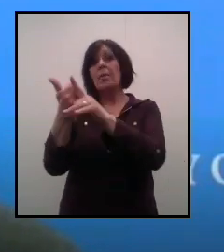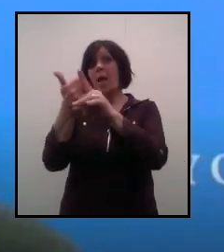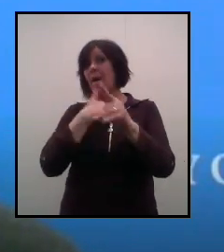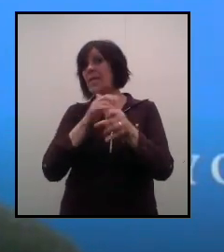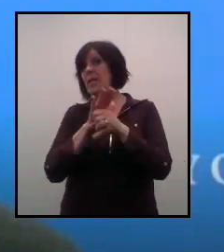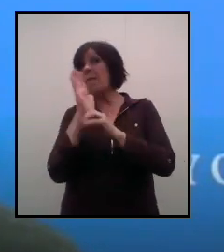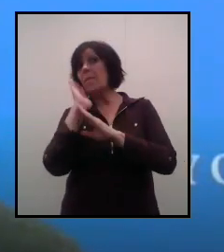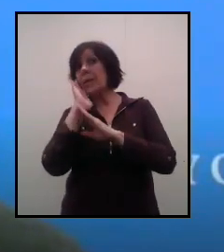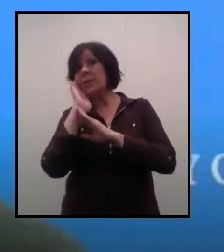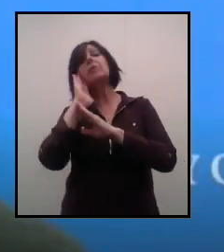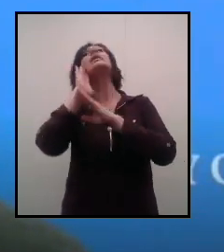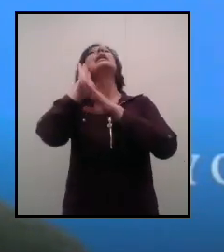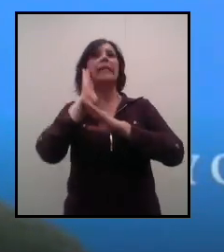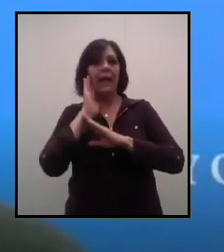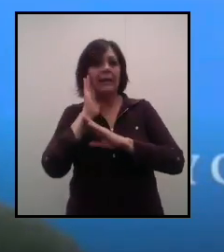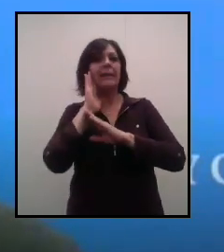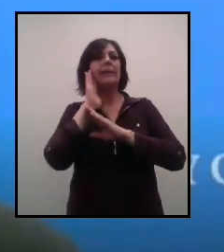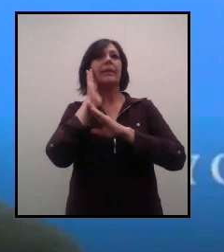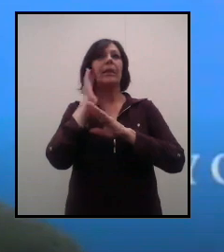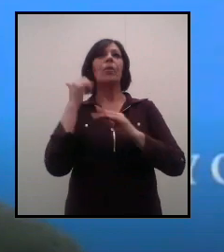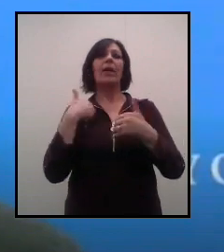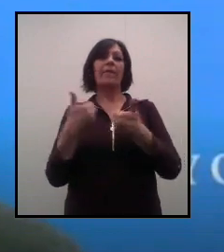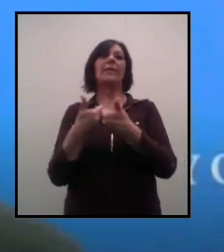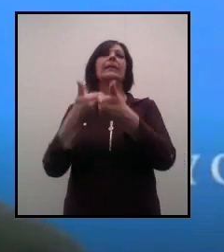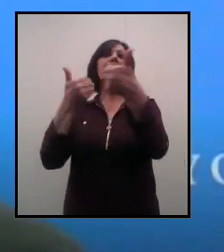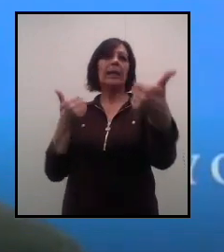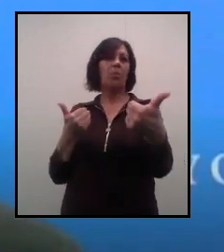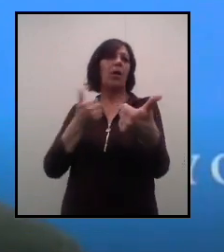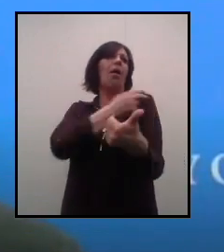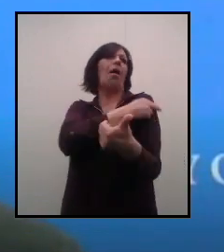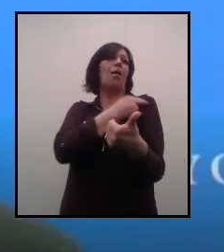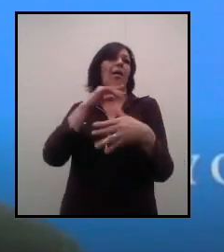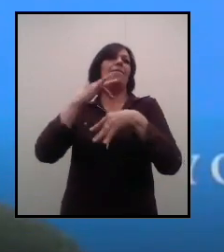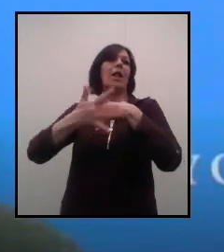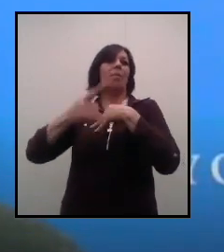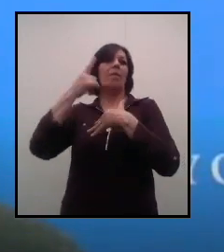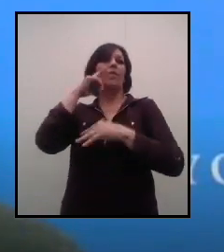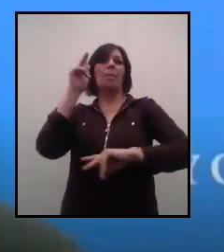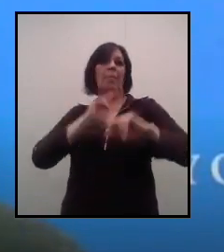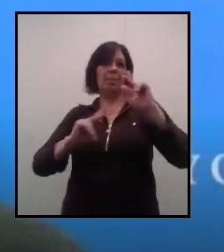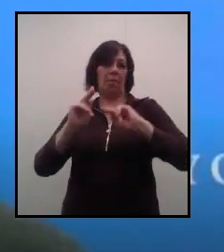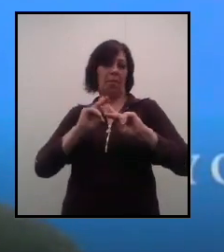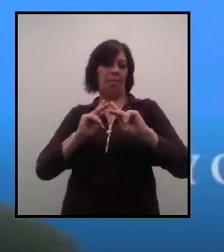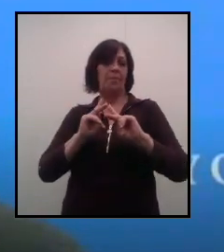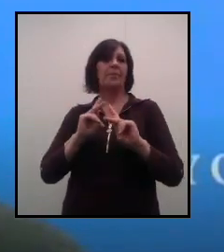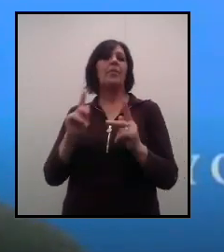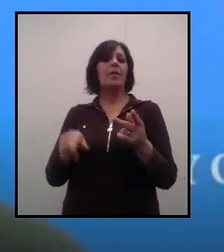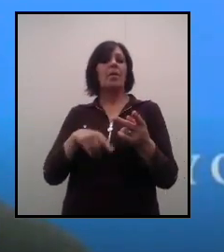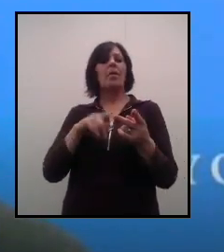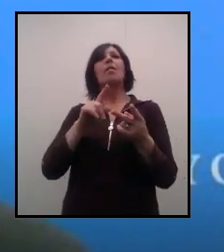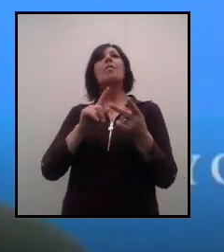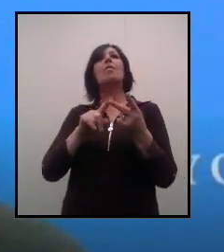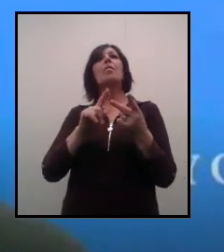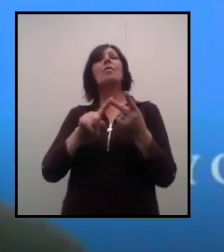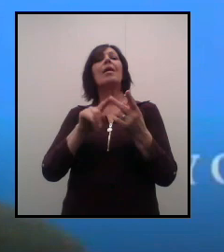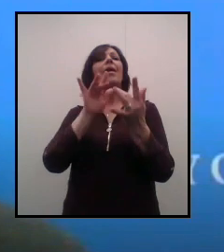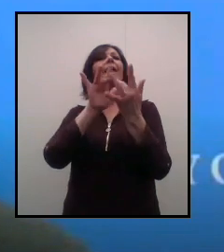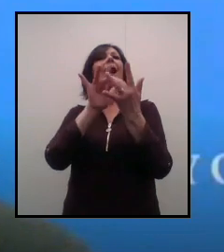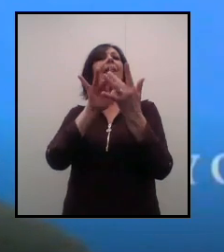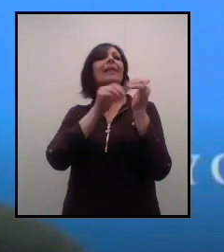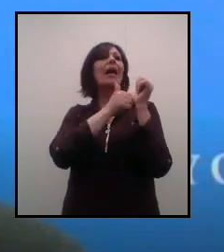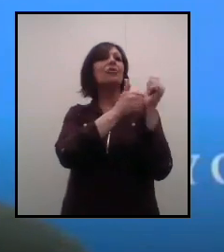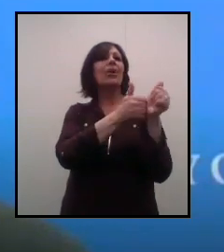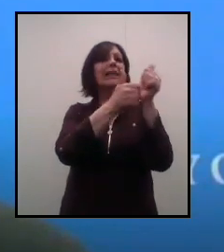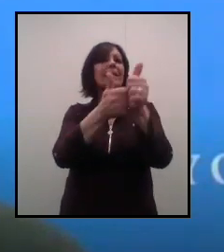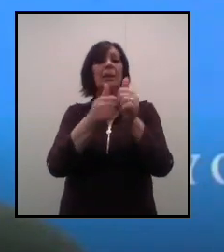capacity. We have separate isolation facilities available for those who cannot isolate. We are doing contact tracing. A lot